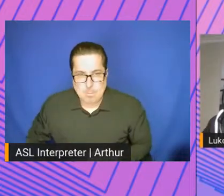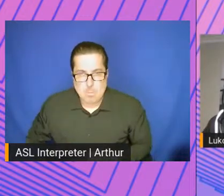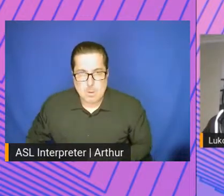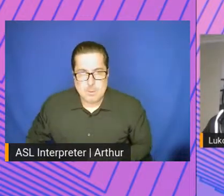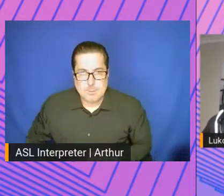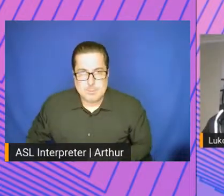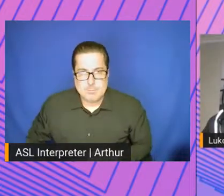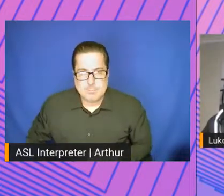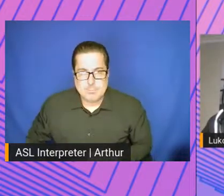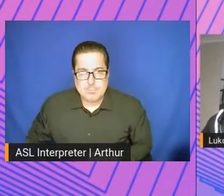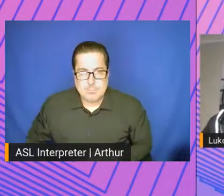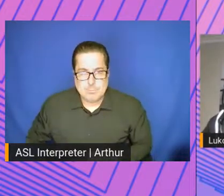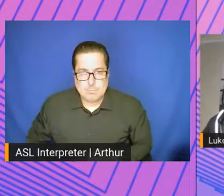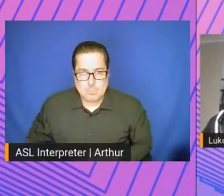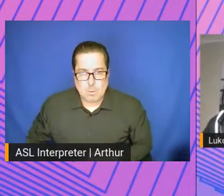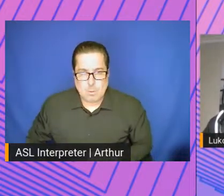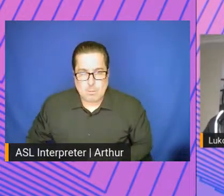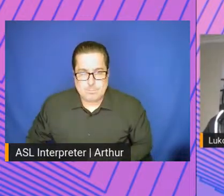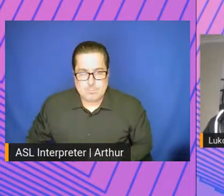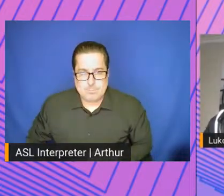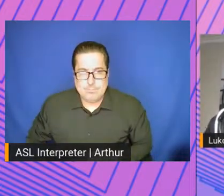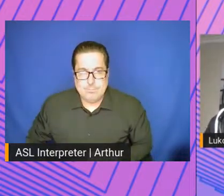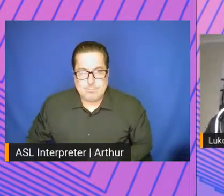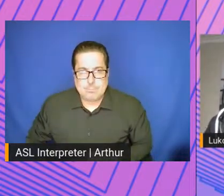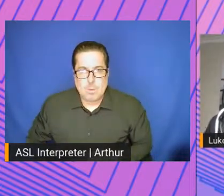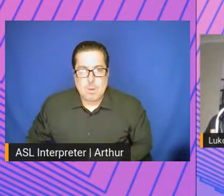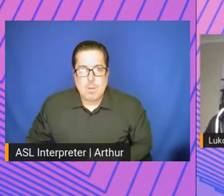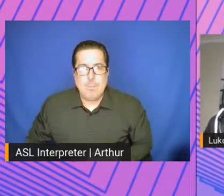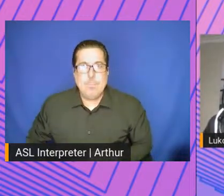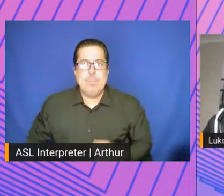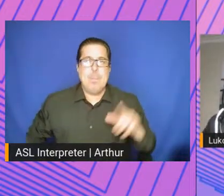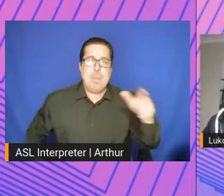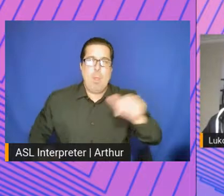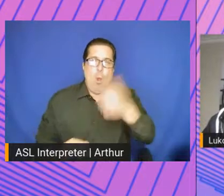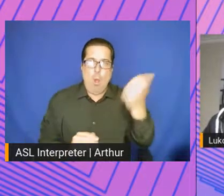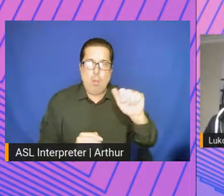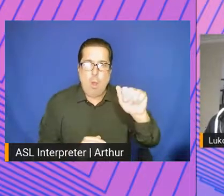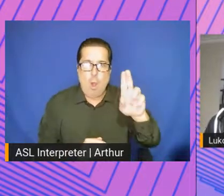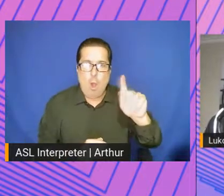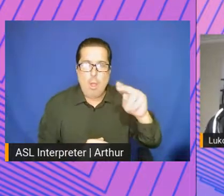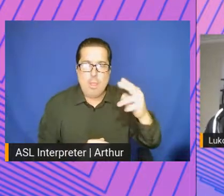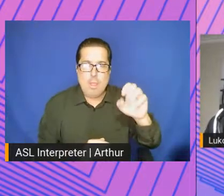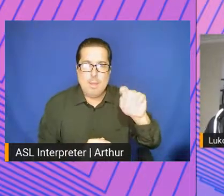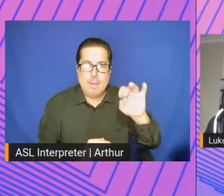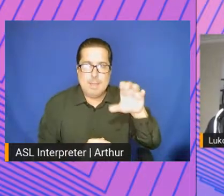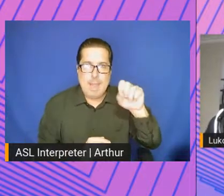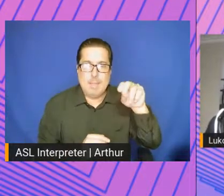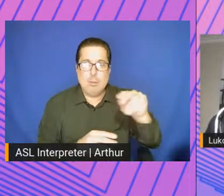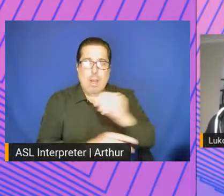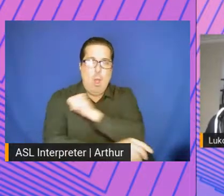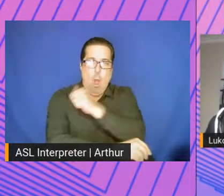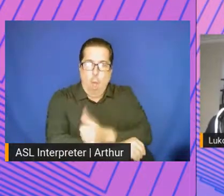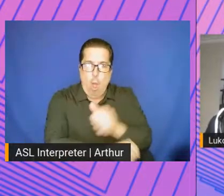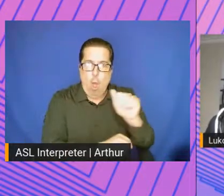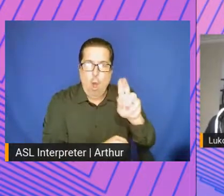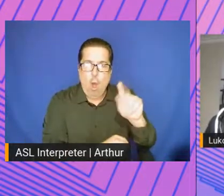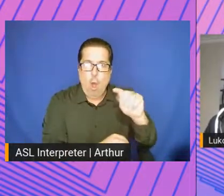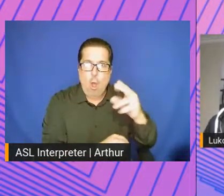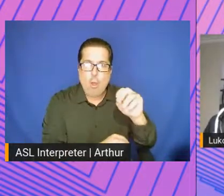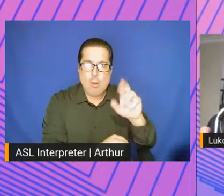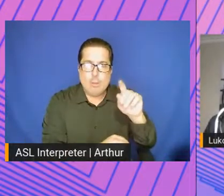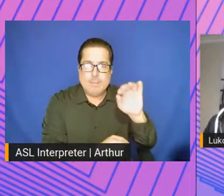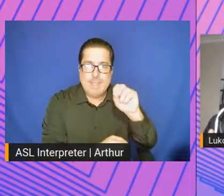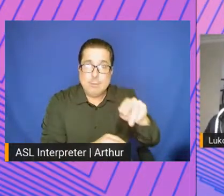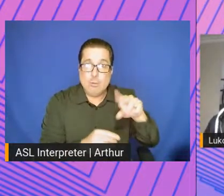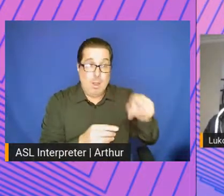is authentication and authorization. Authentication is a big one in the context of Kubernetes. Kubernetes doesn't have a mechanism at this point in time of